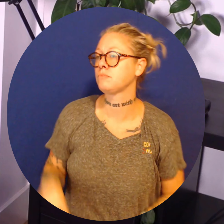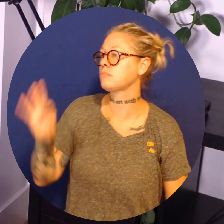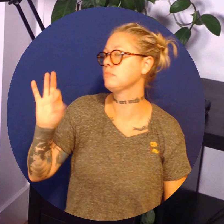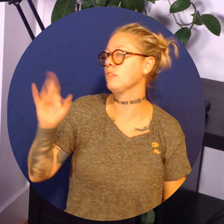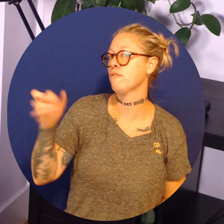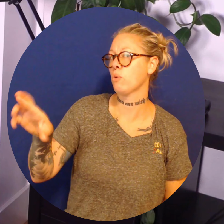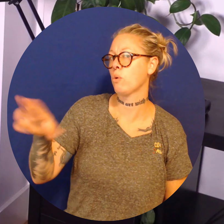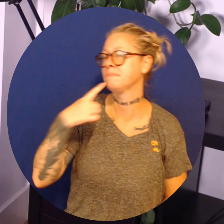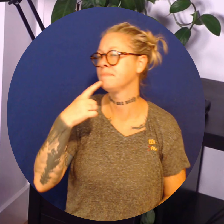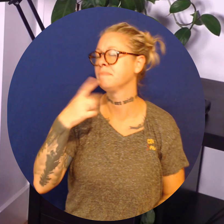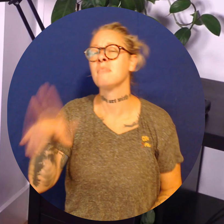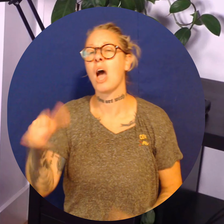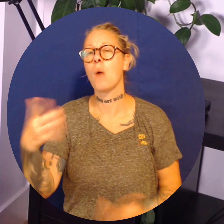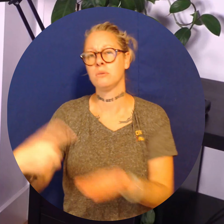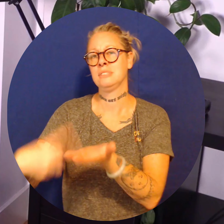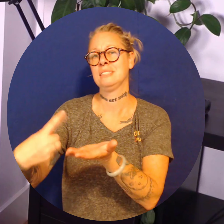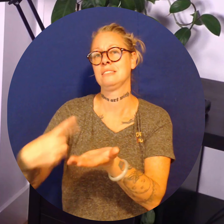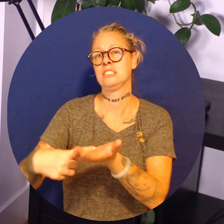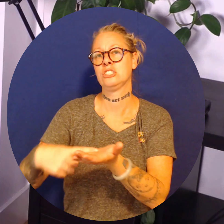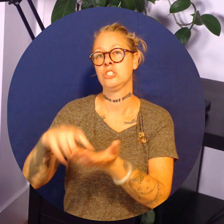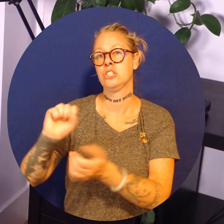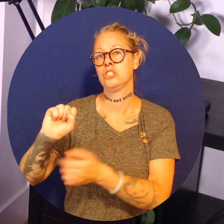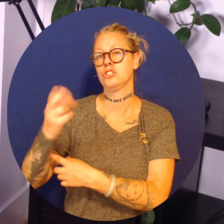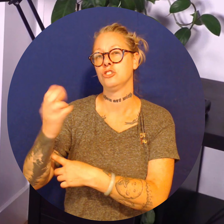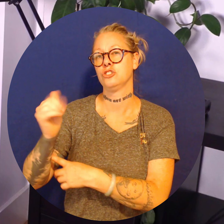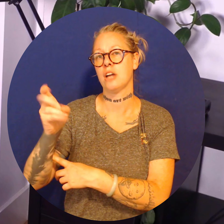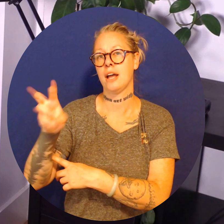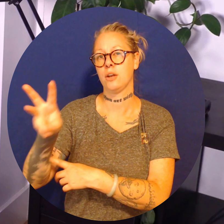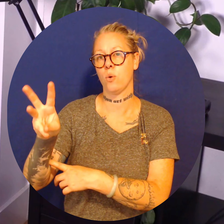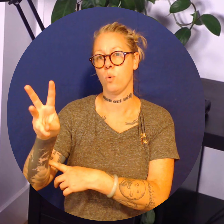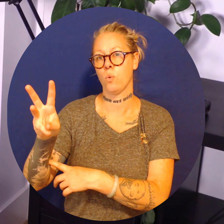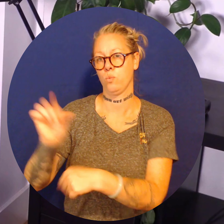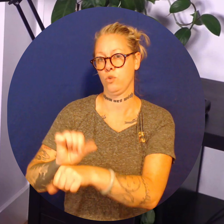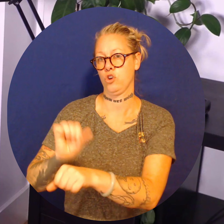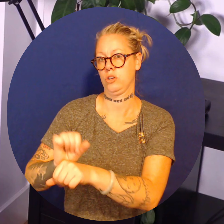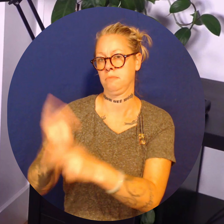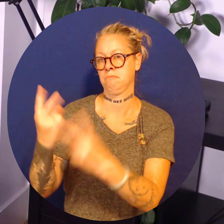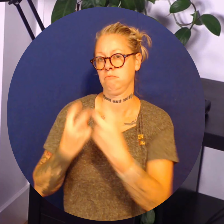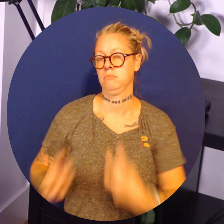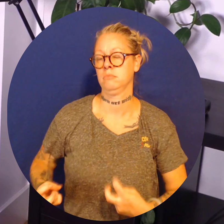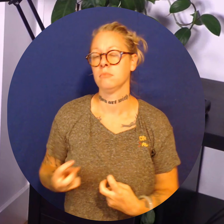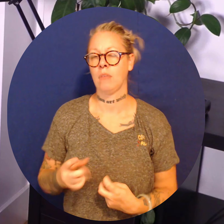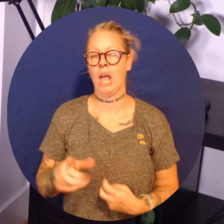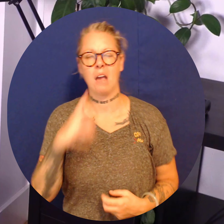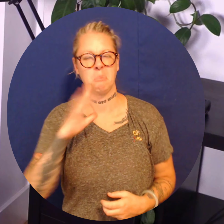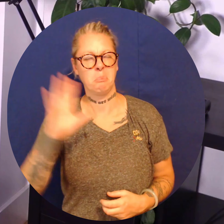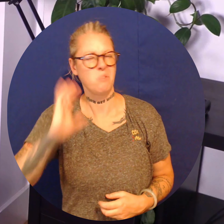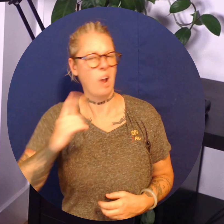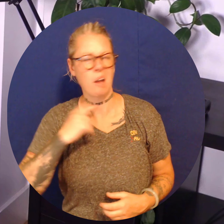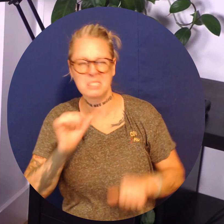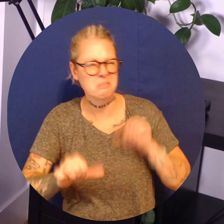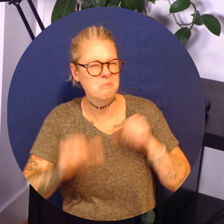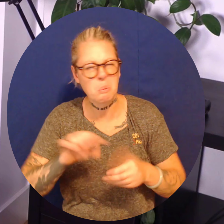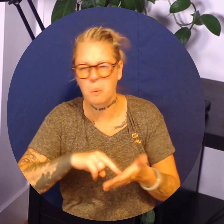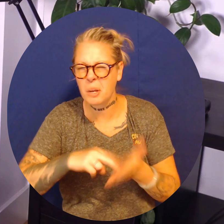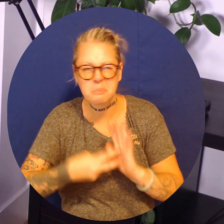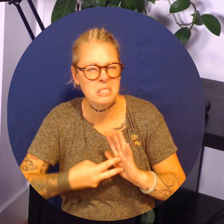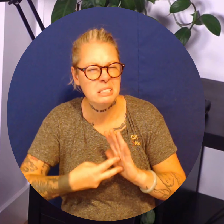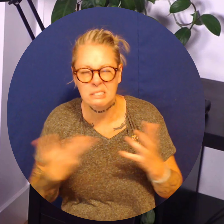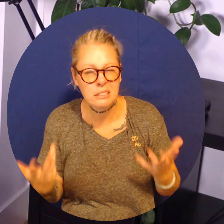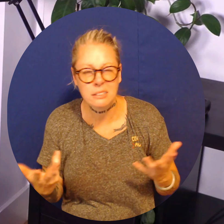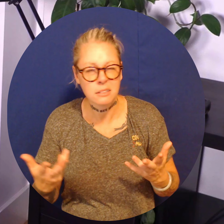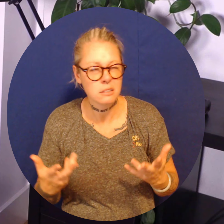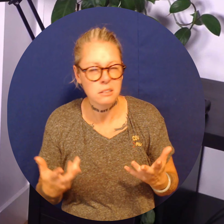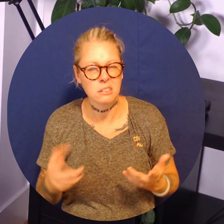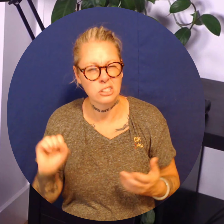Let's talk shadow work because you've mentioned it. And it took me a hot minute to figure out what people were talking about when they were talking about shadow